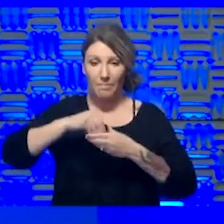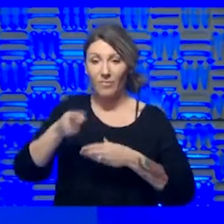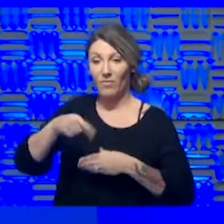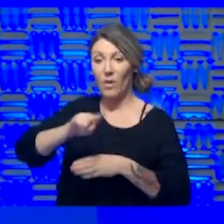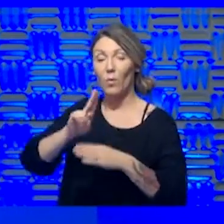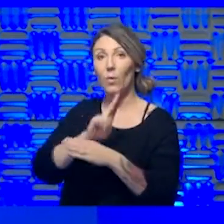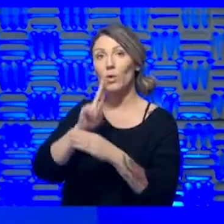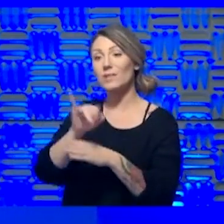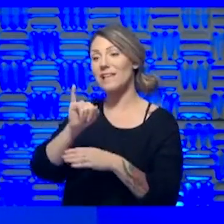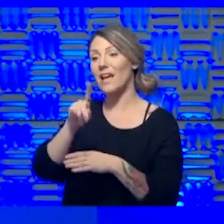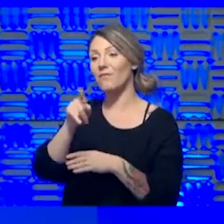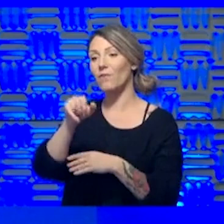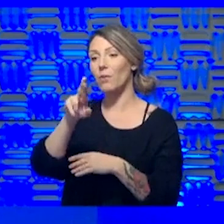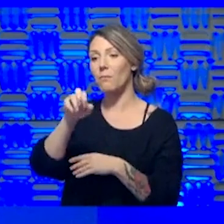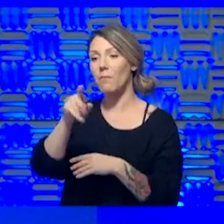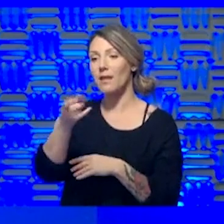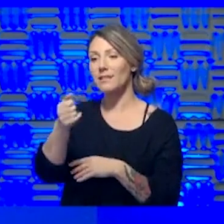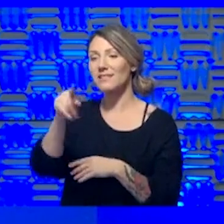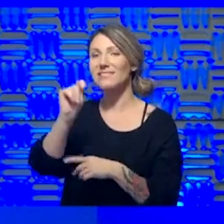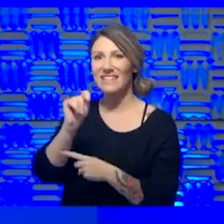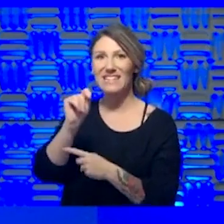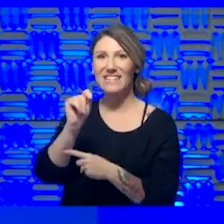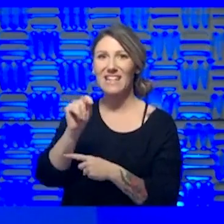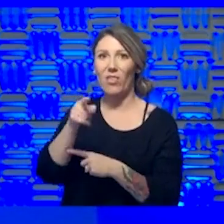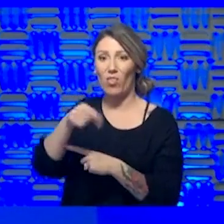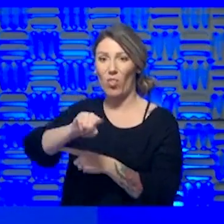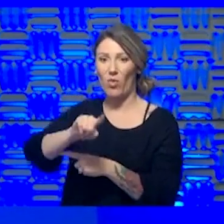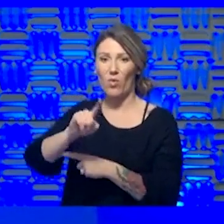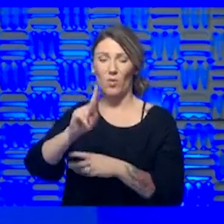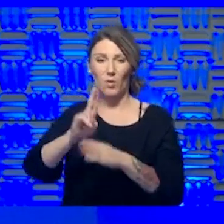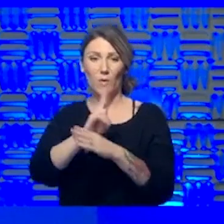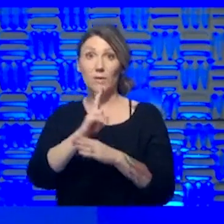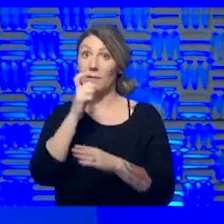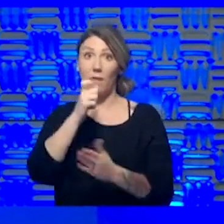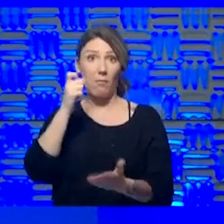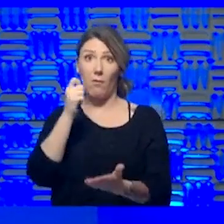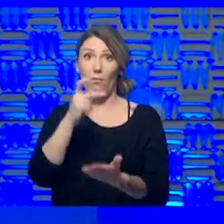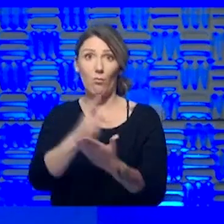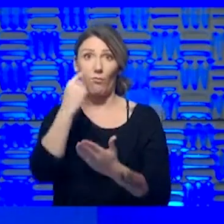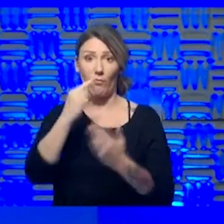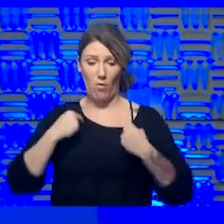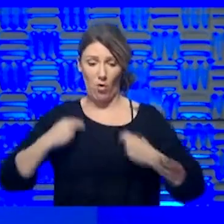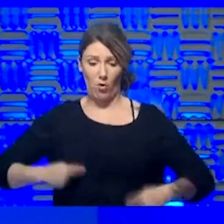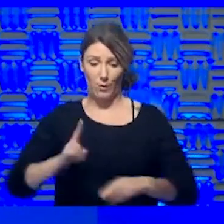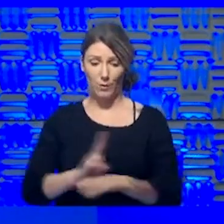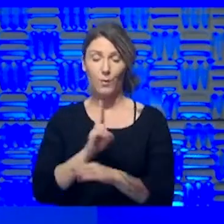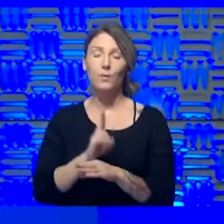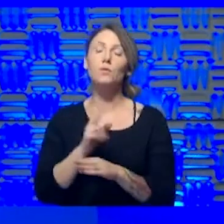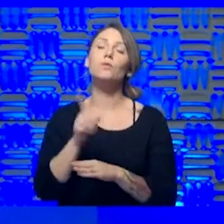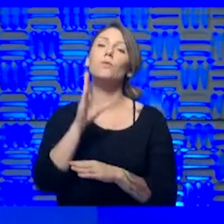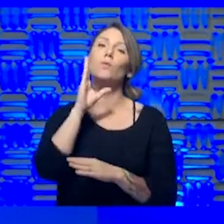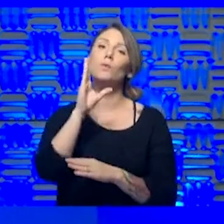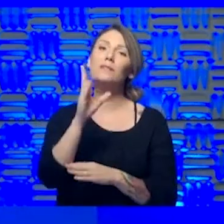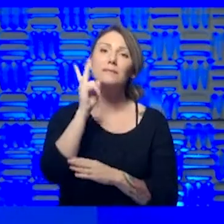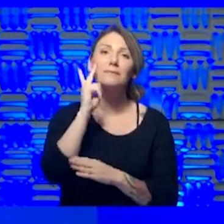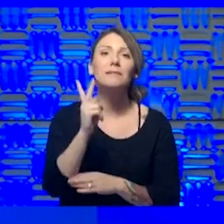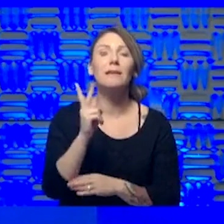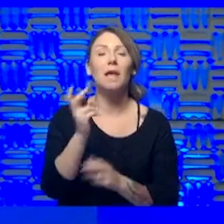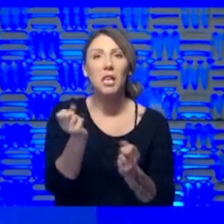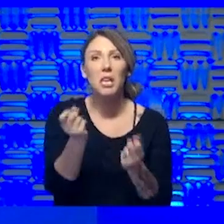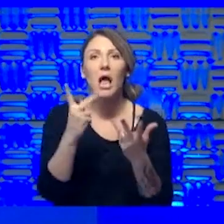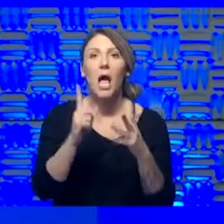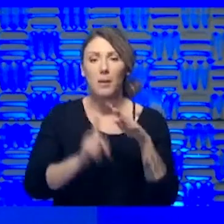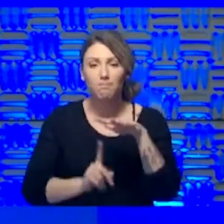ivermectin concentrations that were not even approved for human use. So we are probably going to see a lot of these, and we have seen a lot of